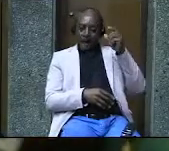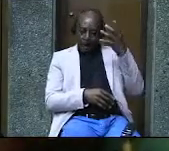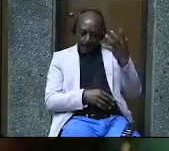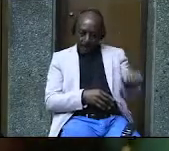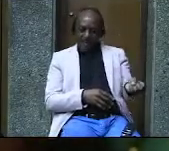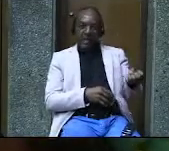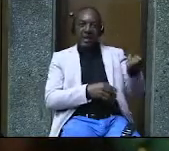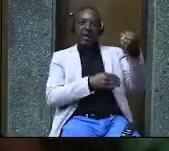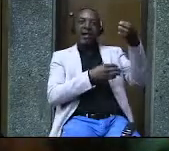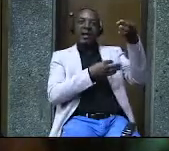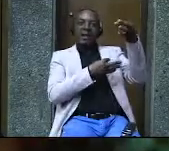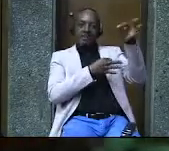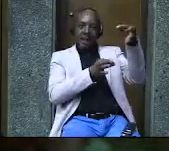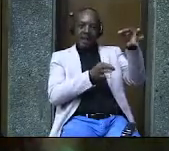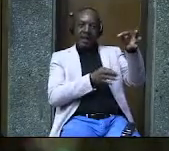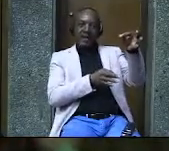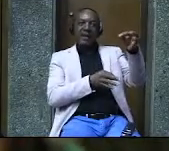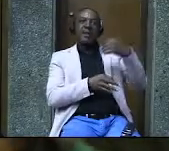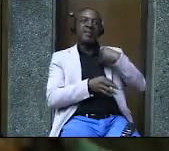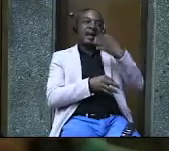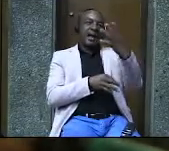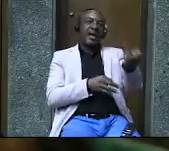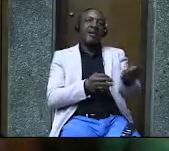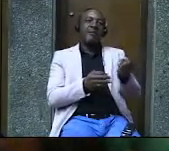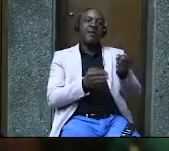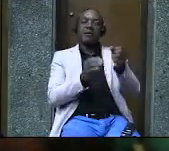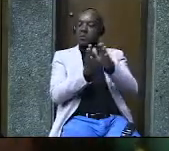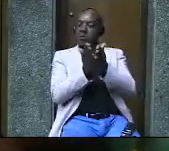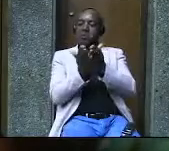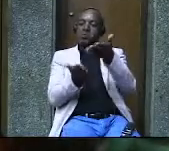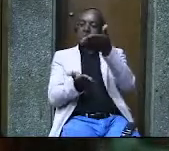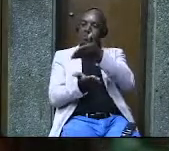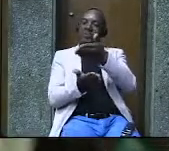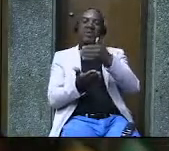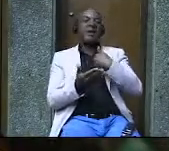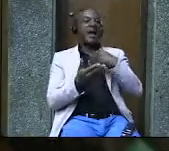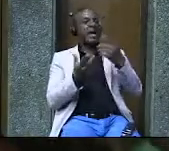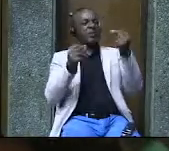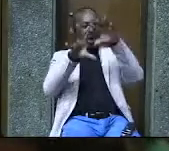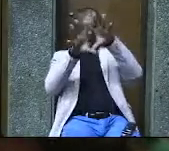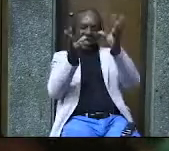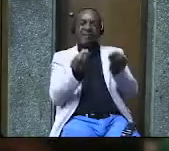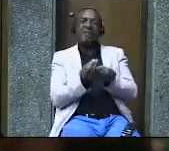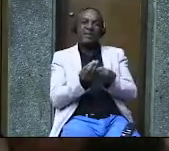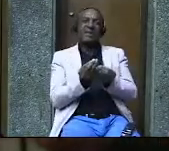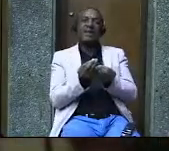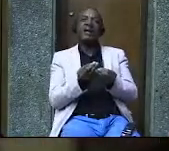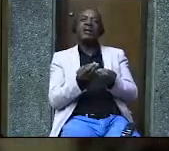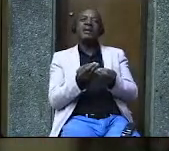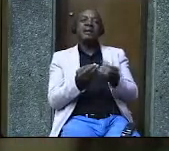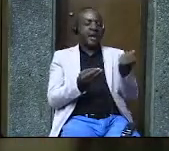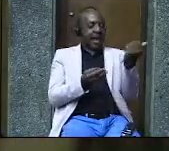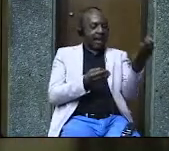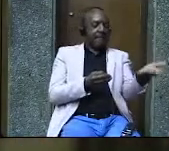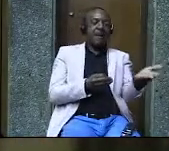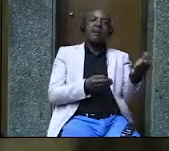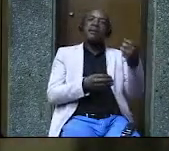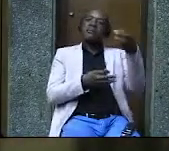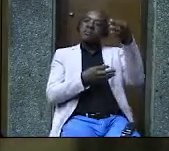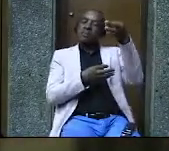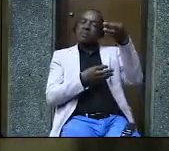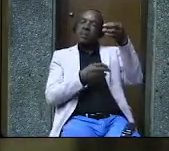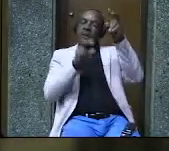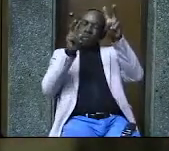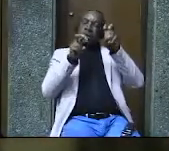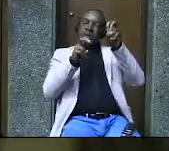Si have sifollowe wonke ama steps ale incwadi siclaima i-land yonke